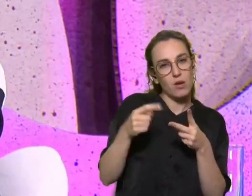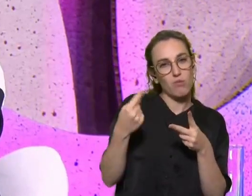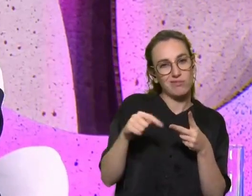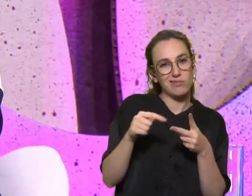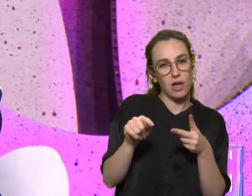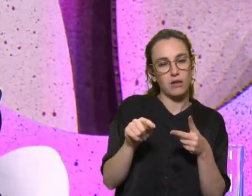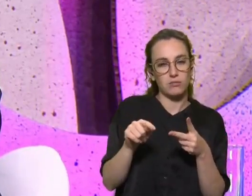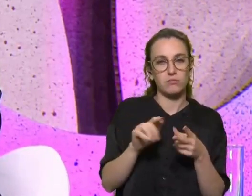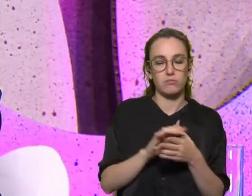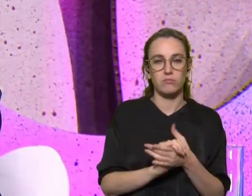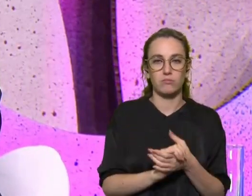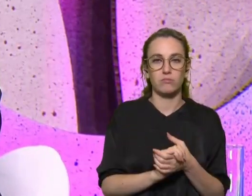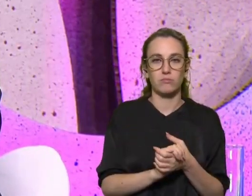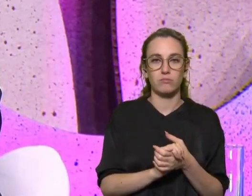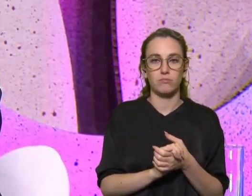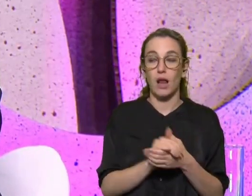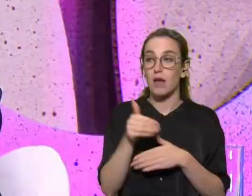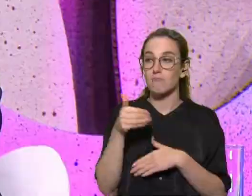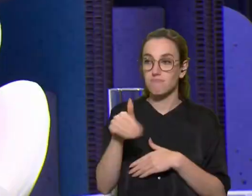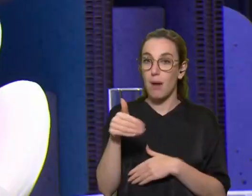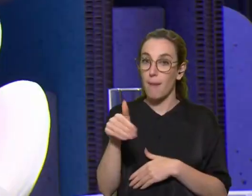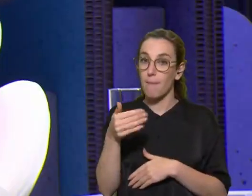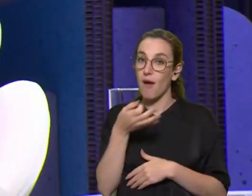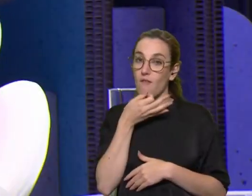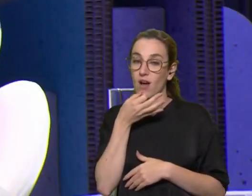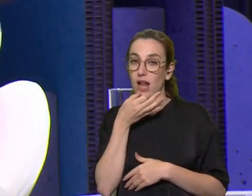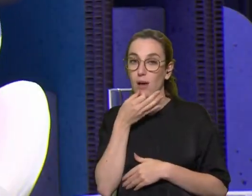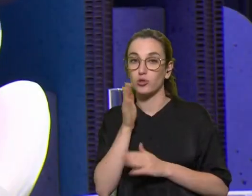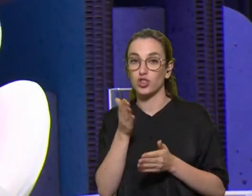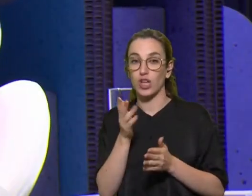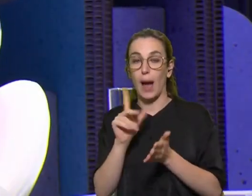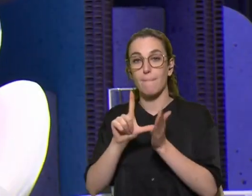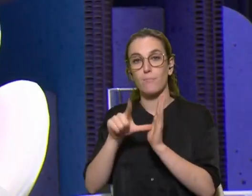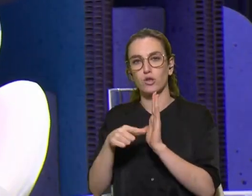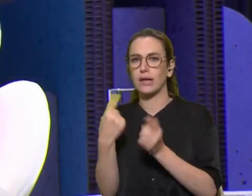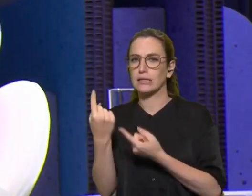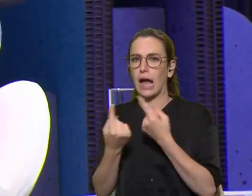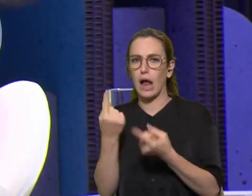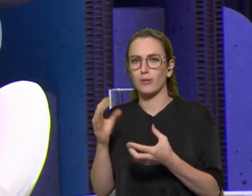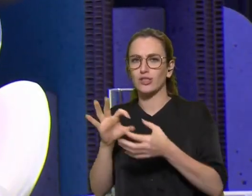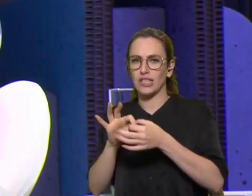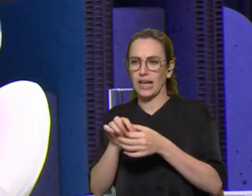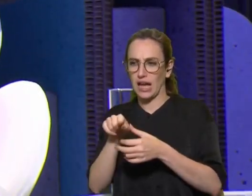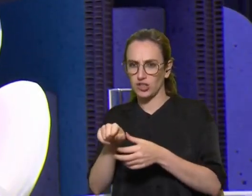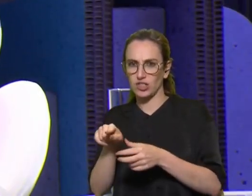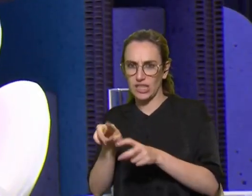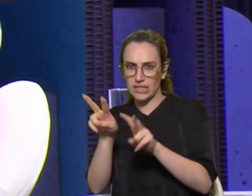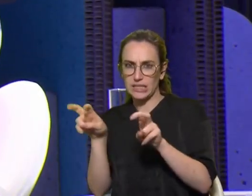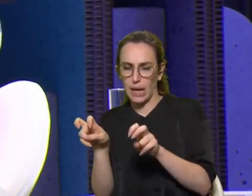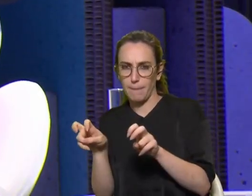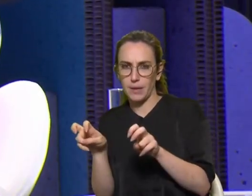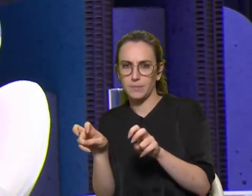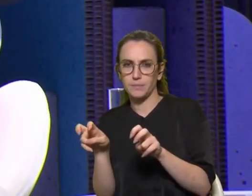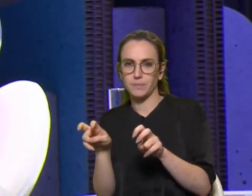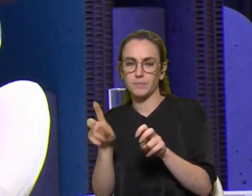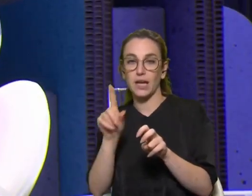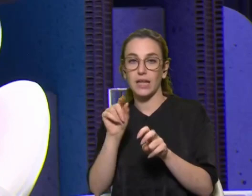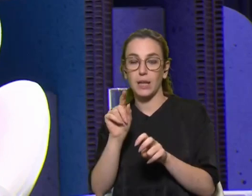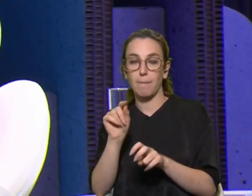interest in this. We're going to talk about some of these projects that are being developed in this area